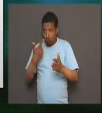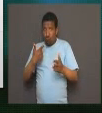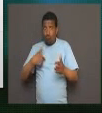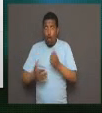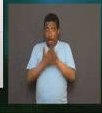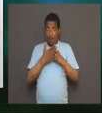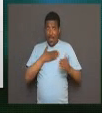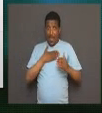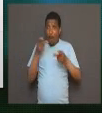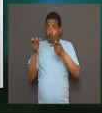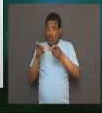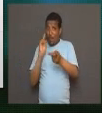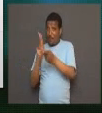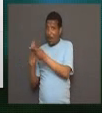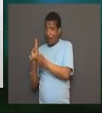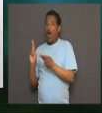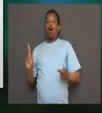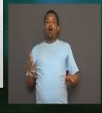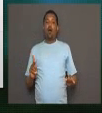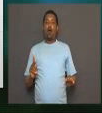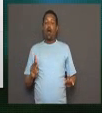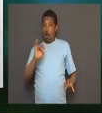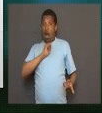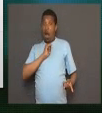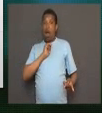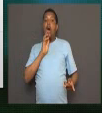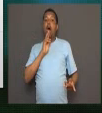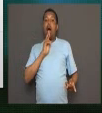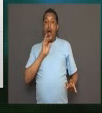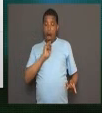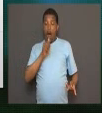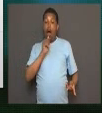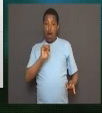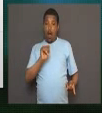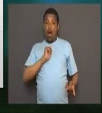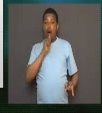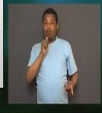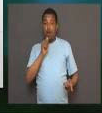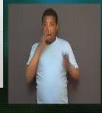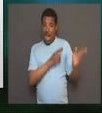things properly. I am ready to begin my sketch map.